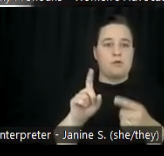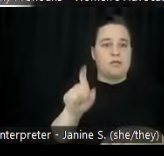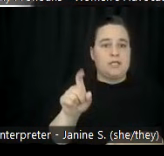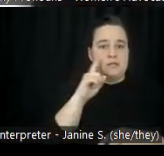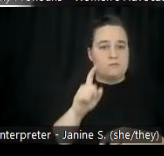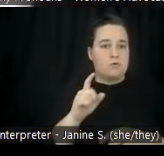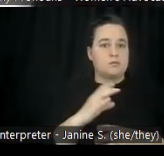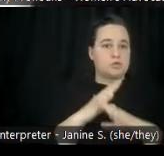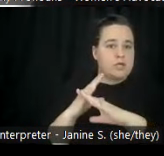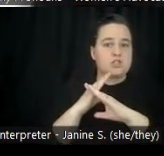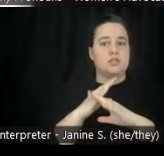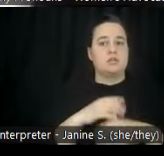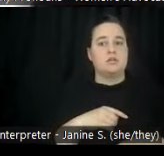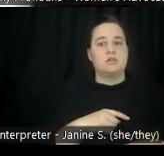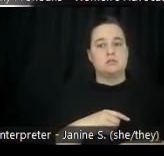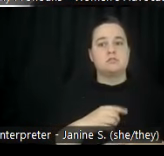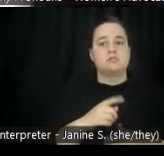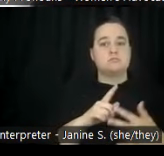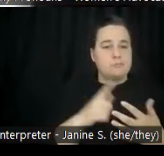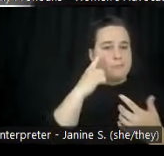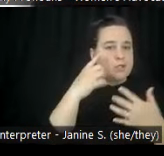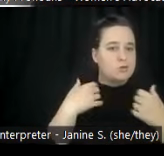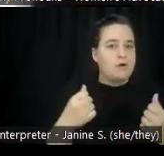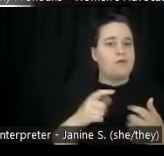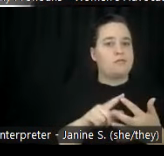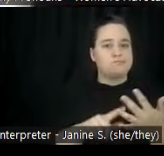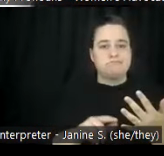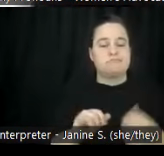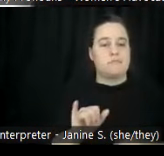mental health care, medical care, social services.